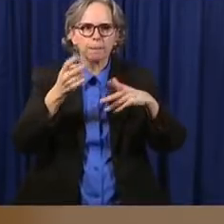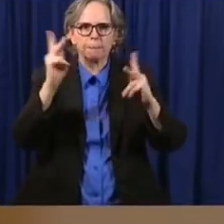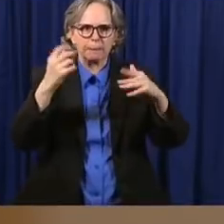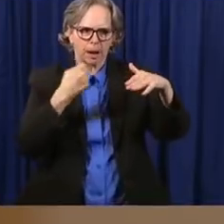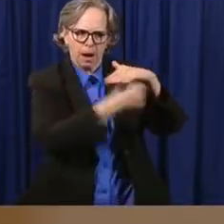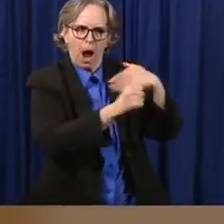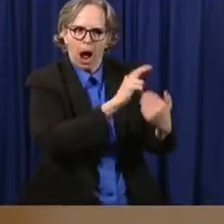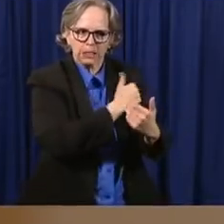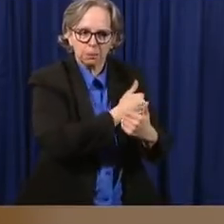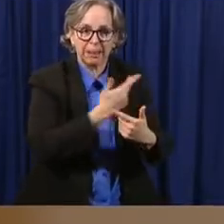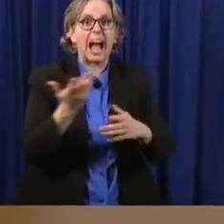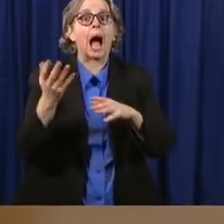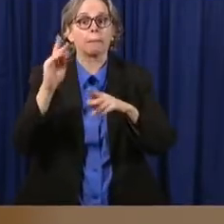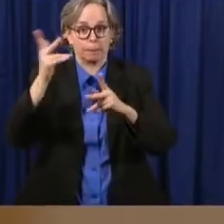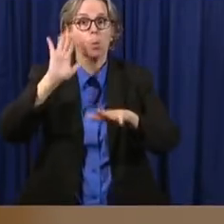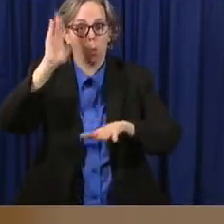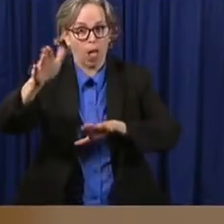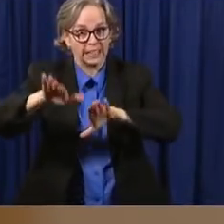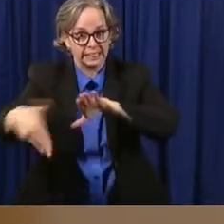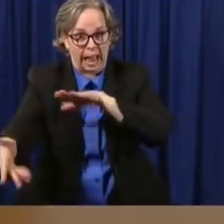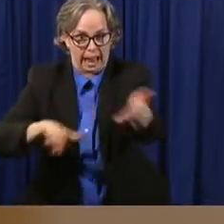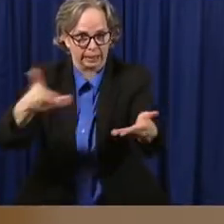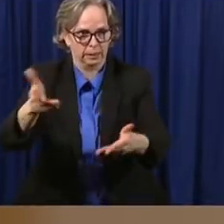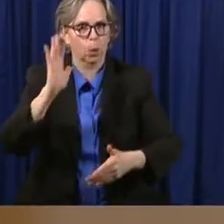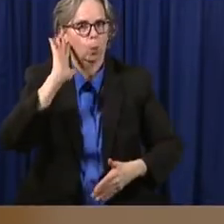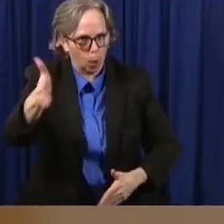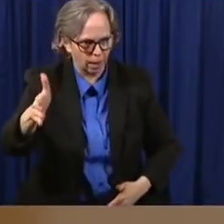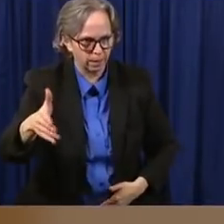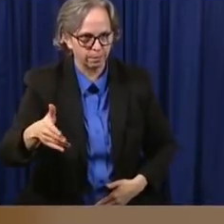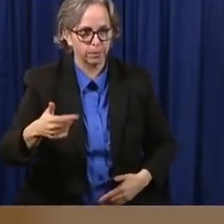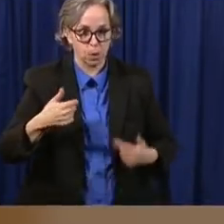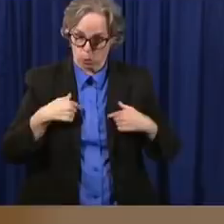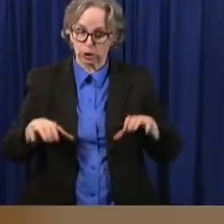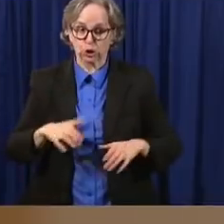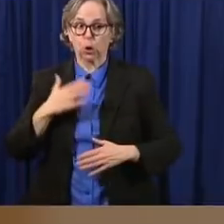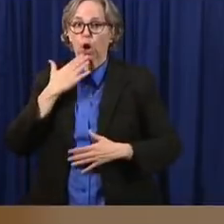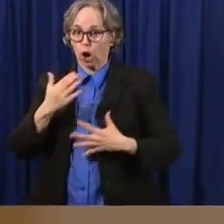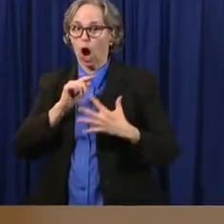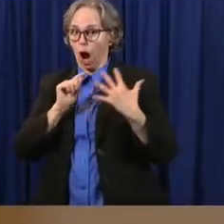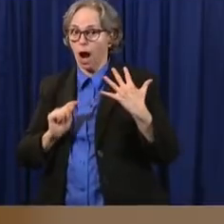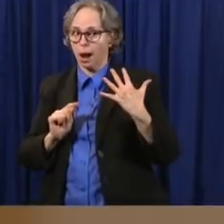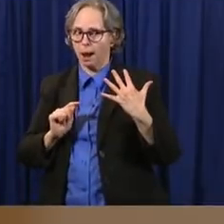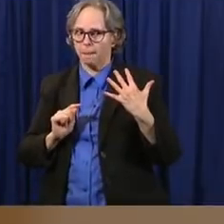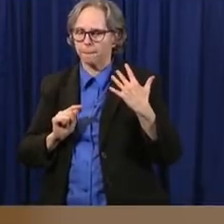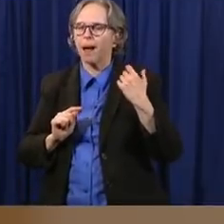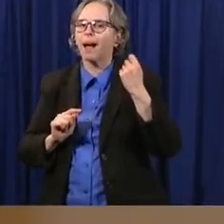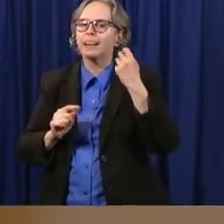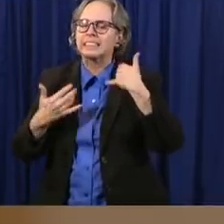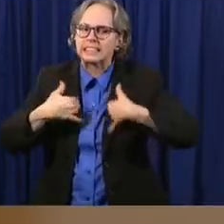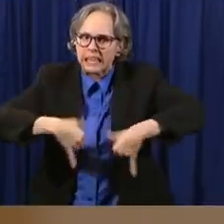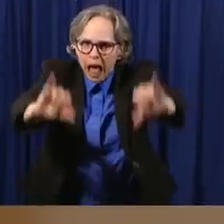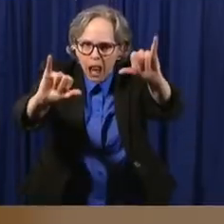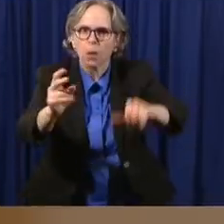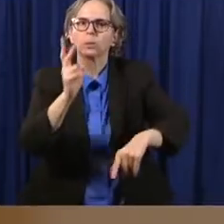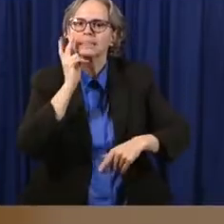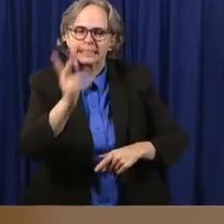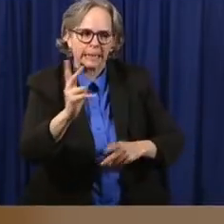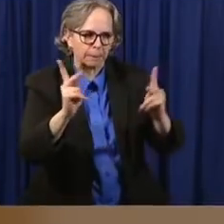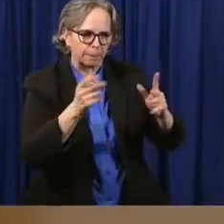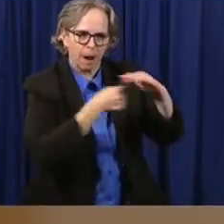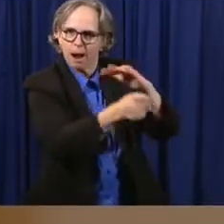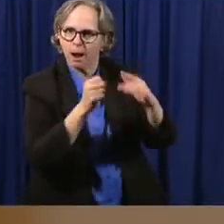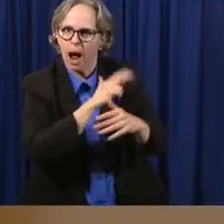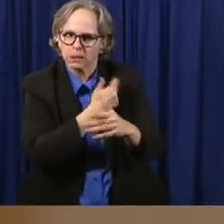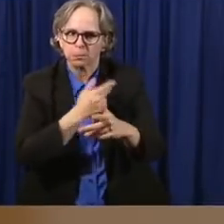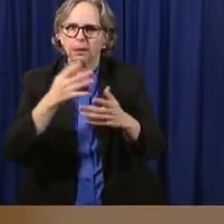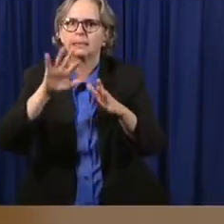it's all sort of following in time. Similarly, if we stop doing what we're doing, most of us are still not